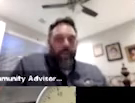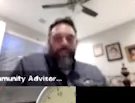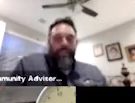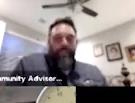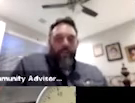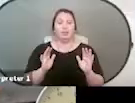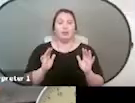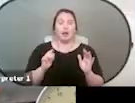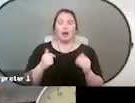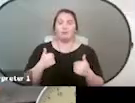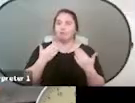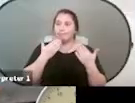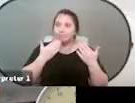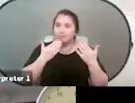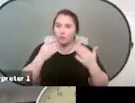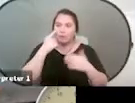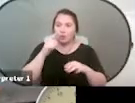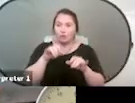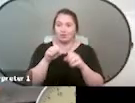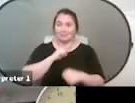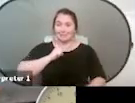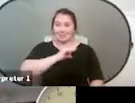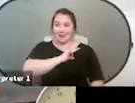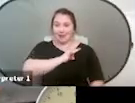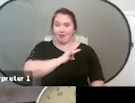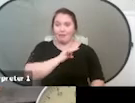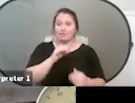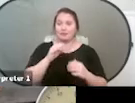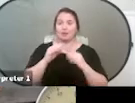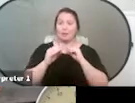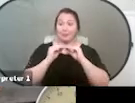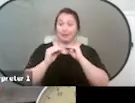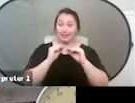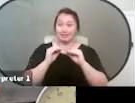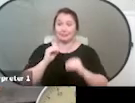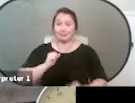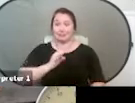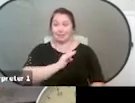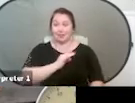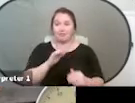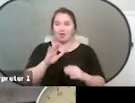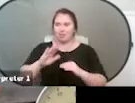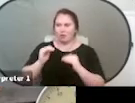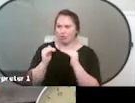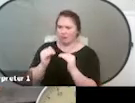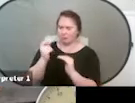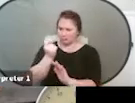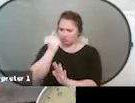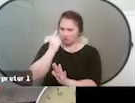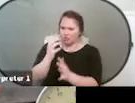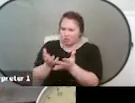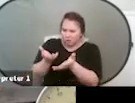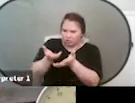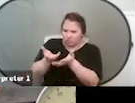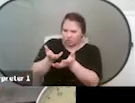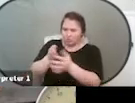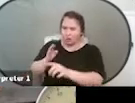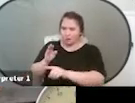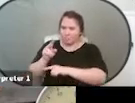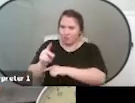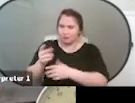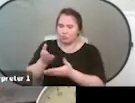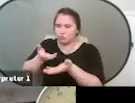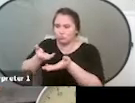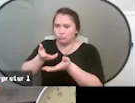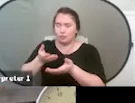I'm so thankful to our staff, our maintenance staff, their level of dedication and understanding of the importance of returning to service by